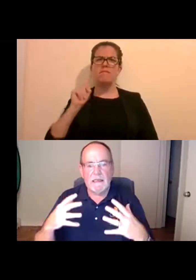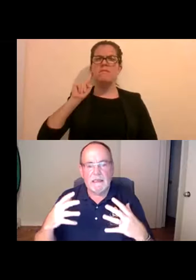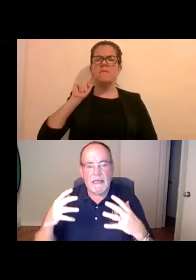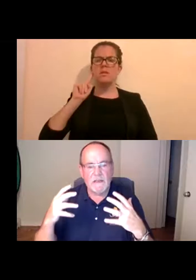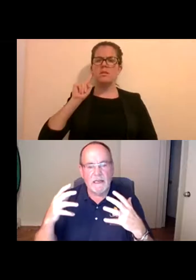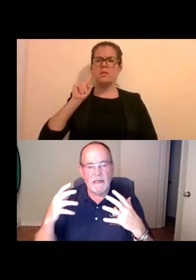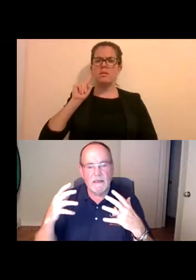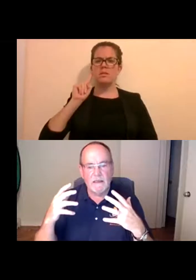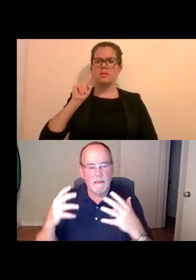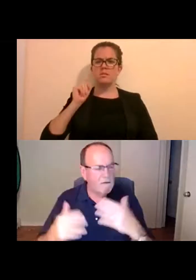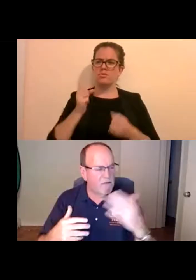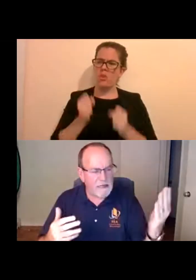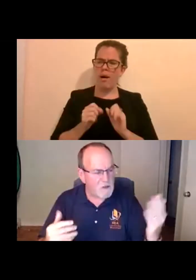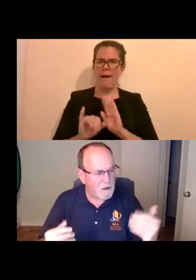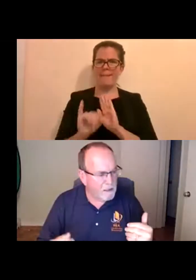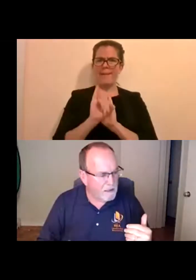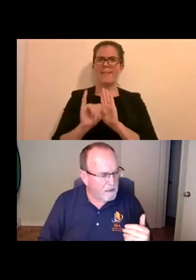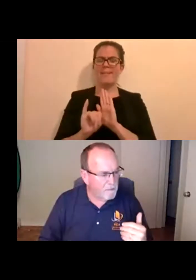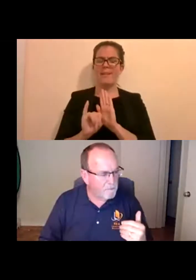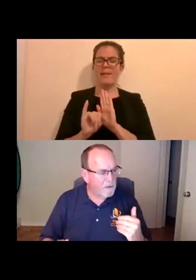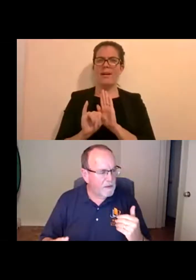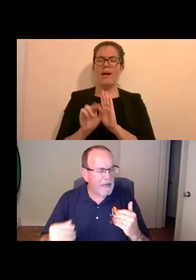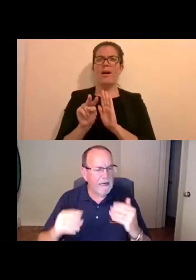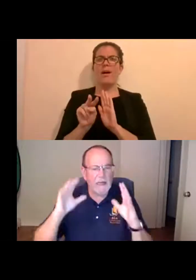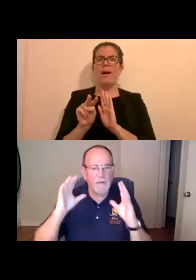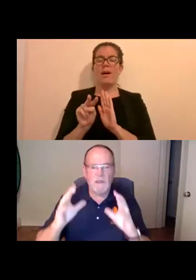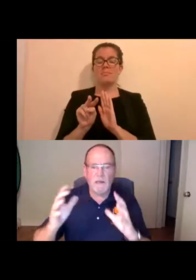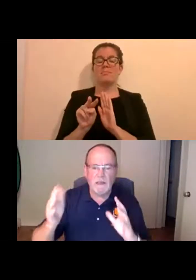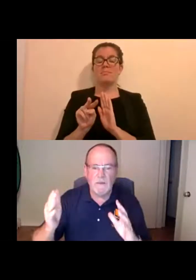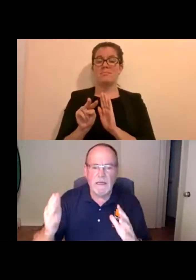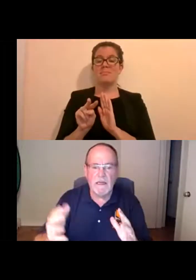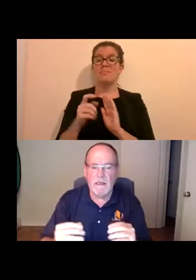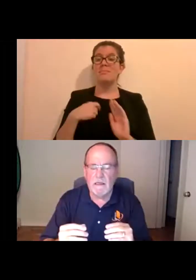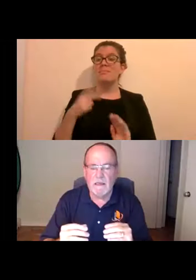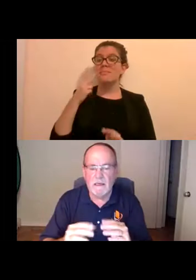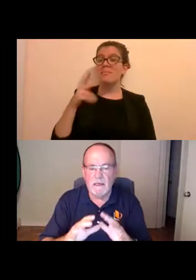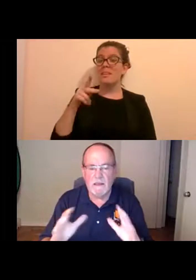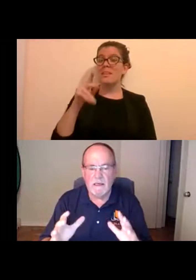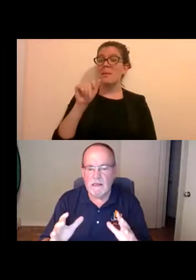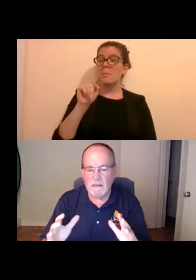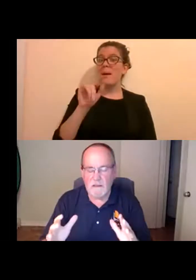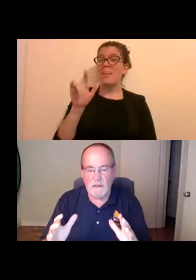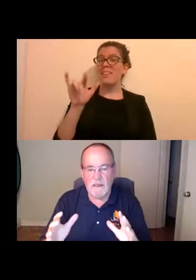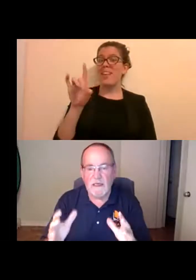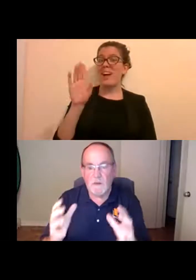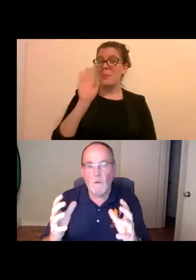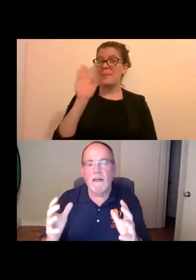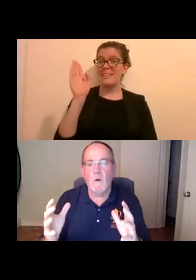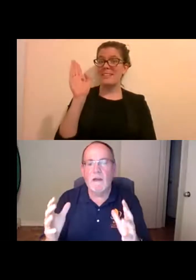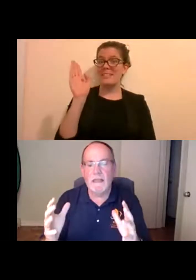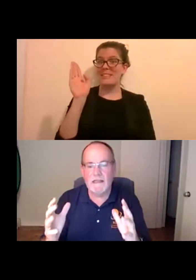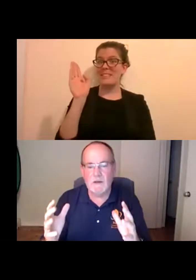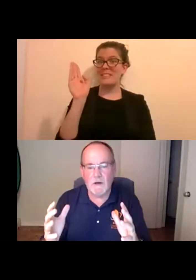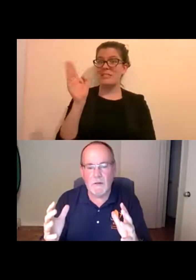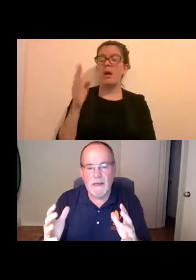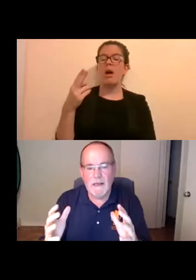and that is and in fact, I saw that Patty Ladd was going to be speaking, and he's the one that